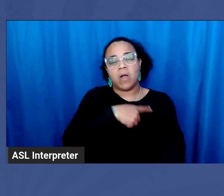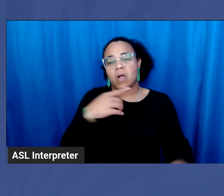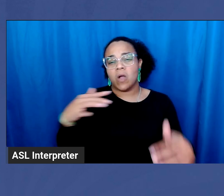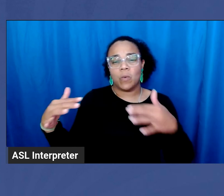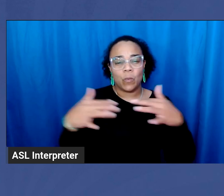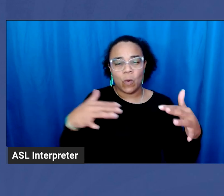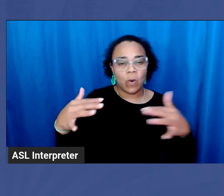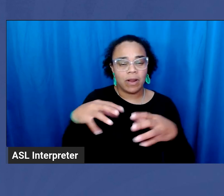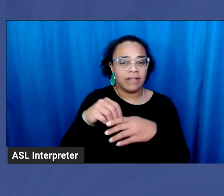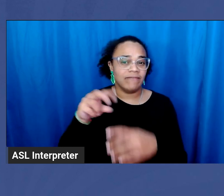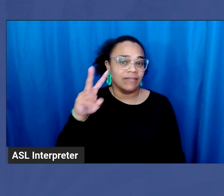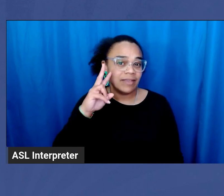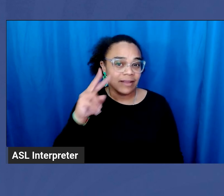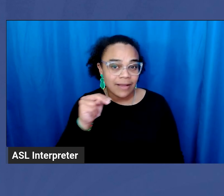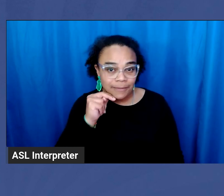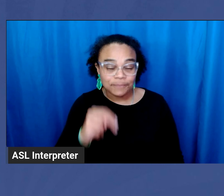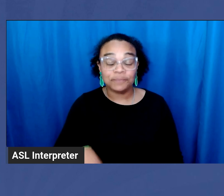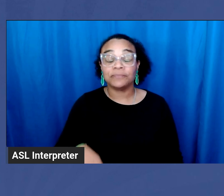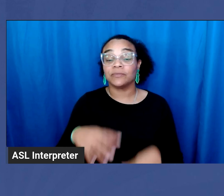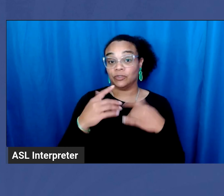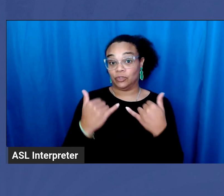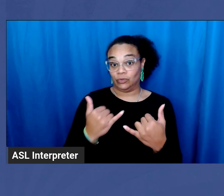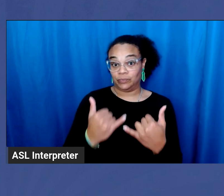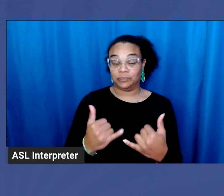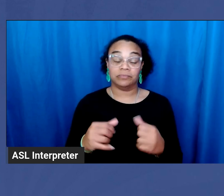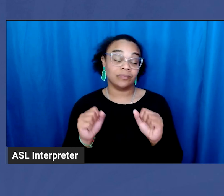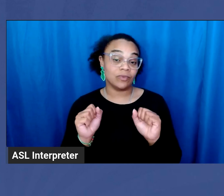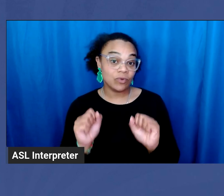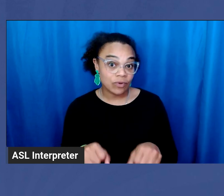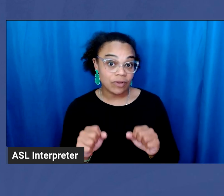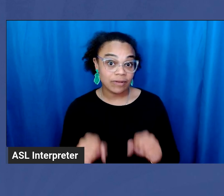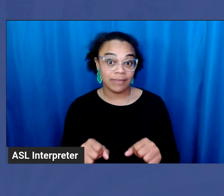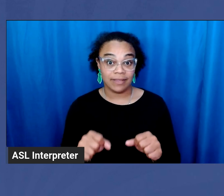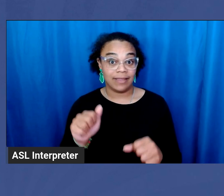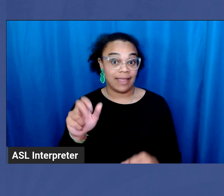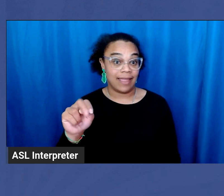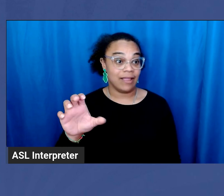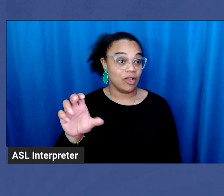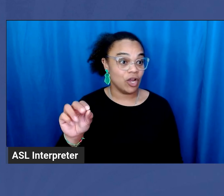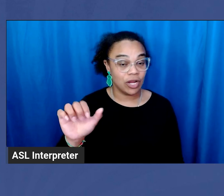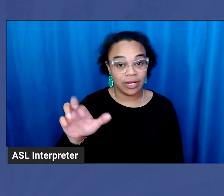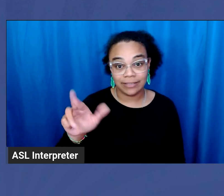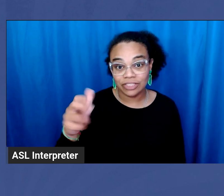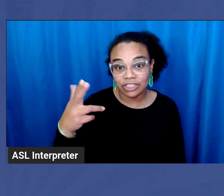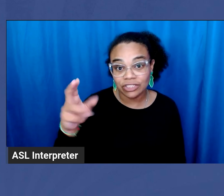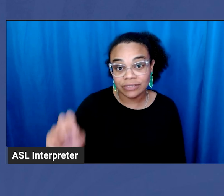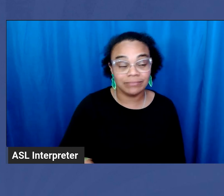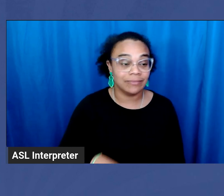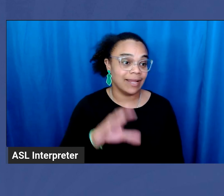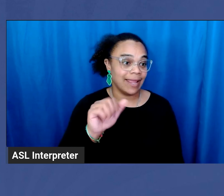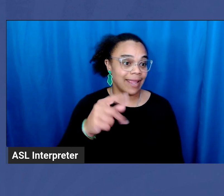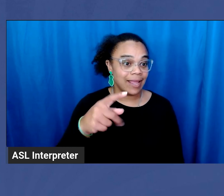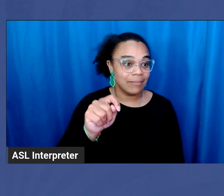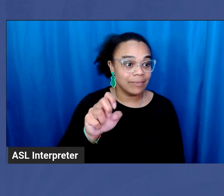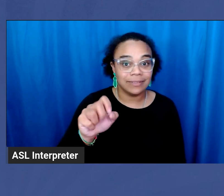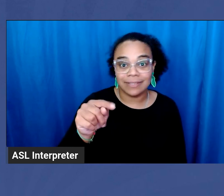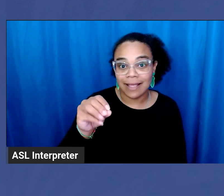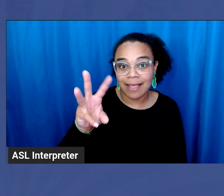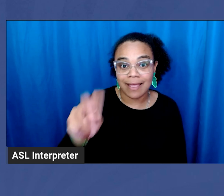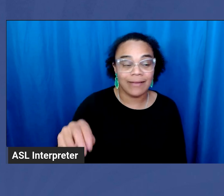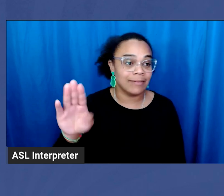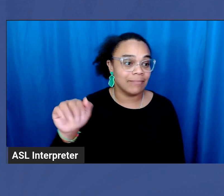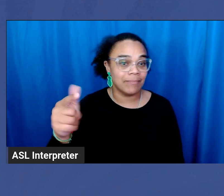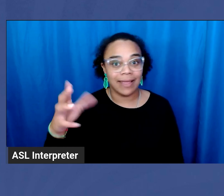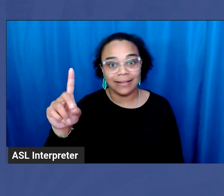in Vietnam. Currently, though, it could be Anchorage, Cape Town, Baghdad,